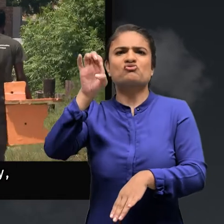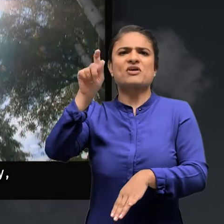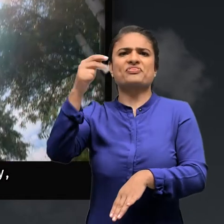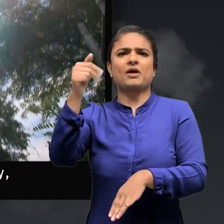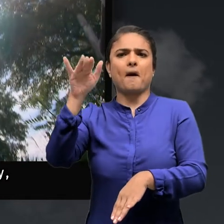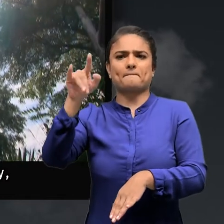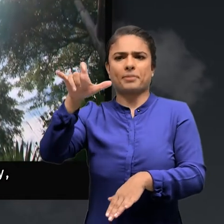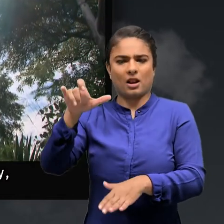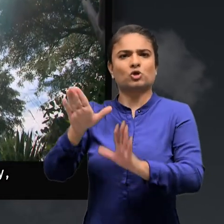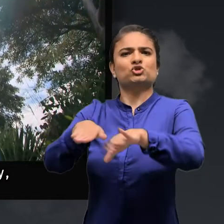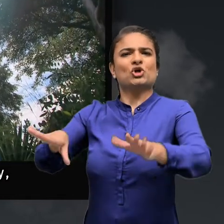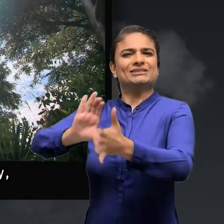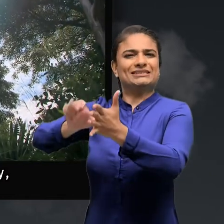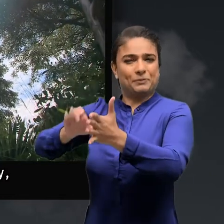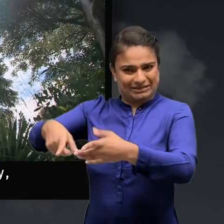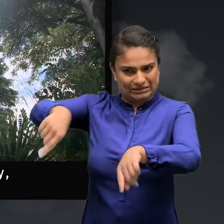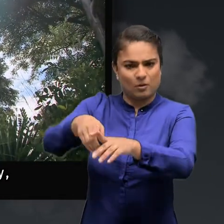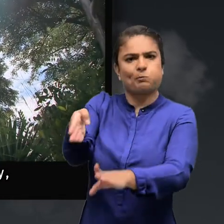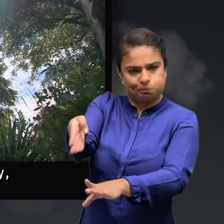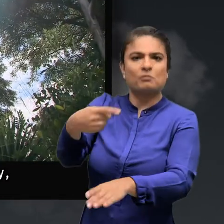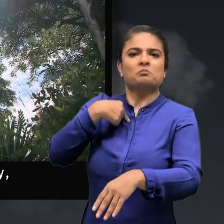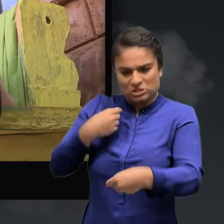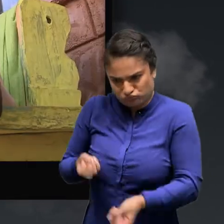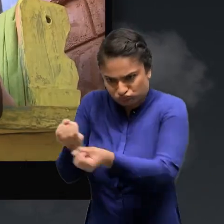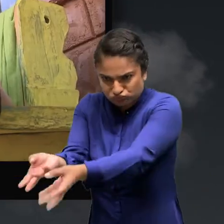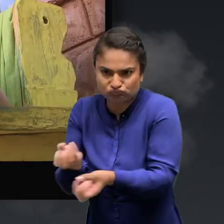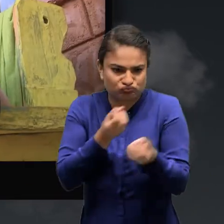for disability, Retabile Disability Center.